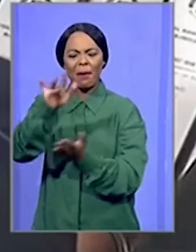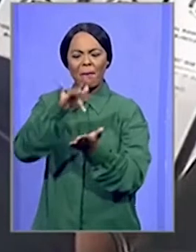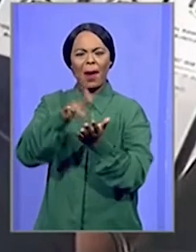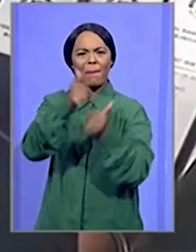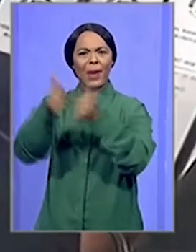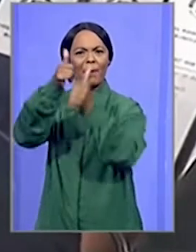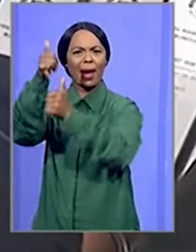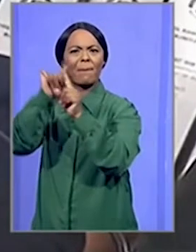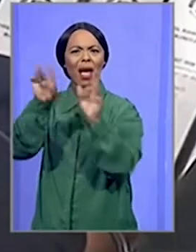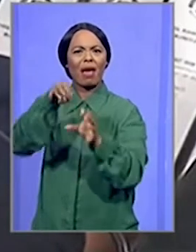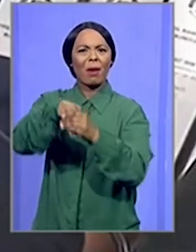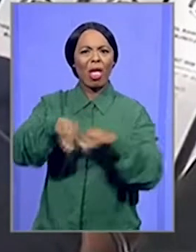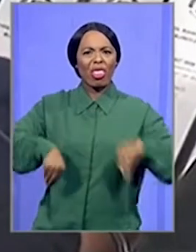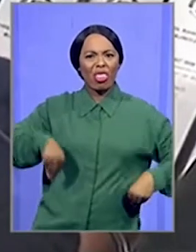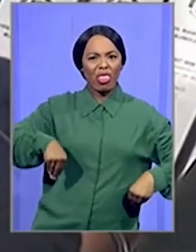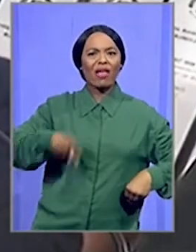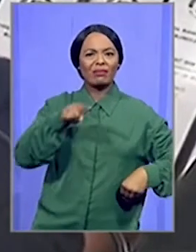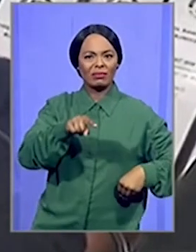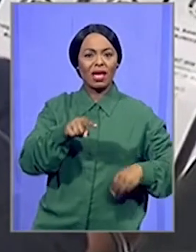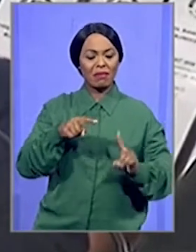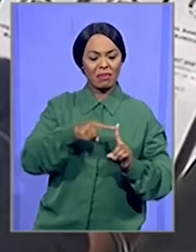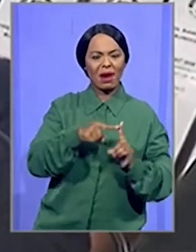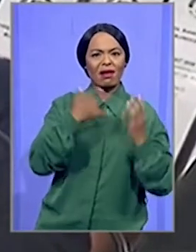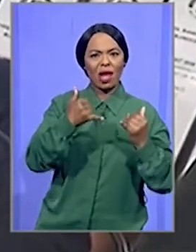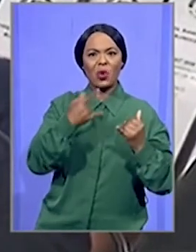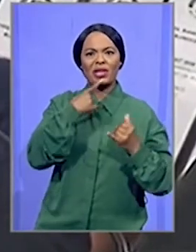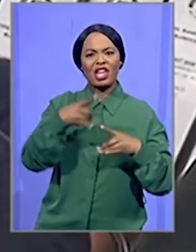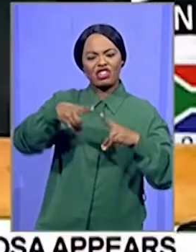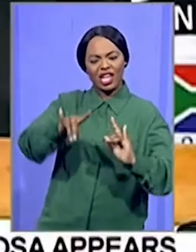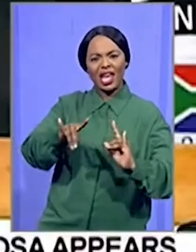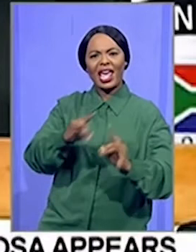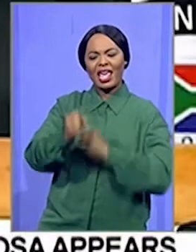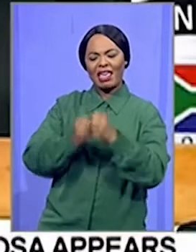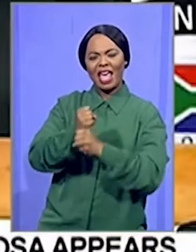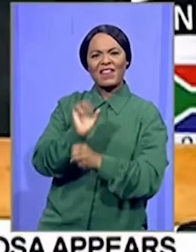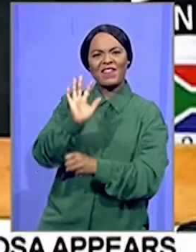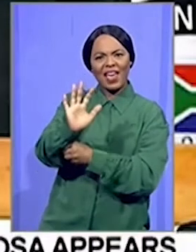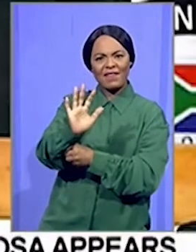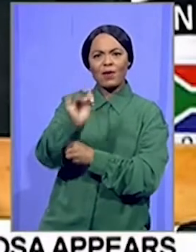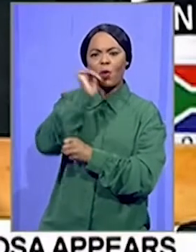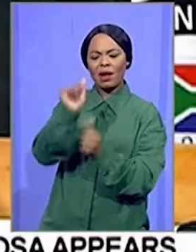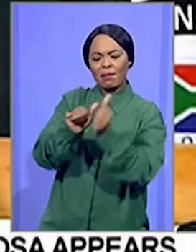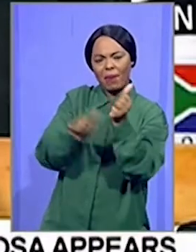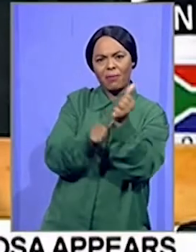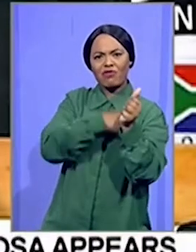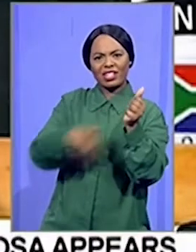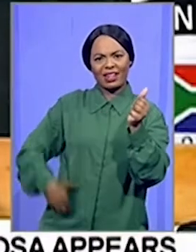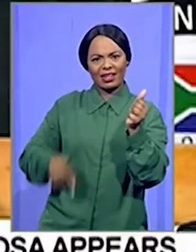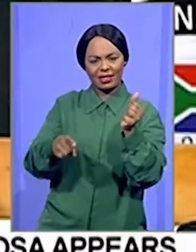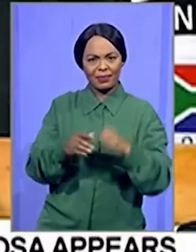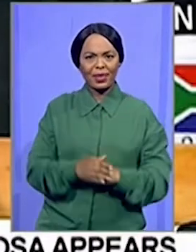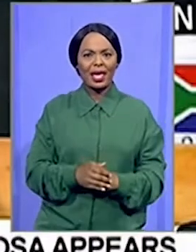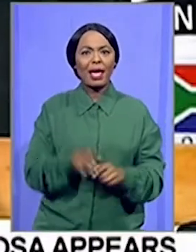mmuso. Ramaphosa o bile modulasetulo wa komiti yeo mengwaga e mehlano ge e be e sa le motlatsa-presidente. Mosekaseki